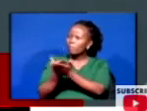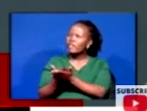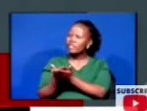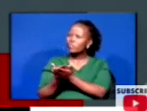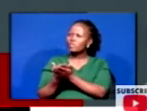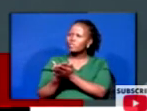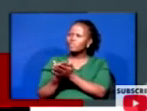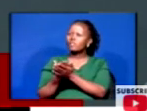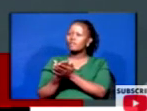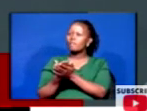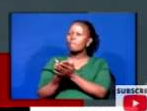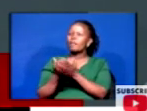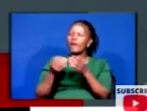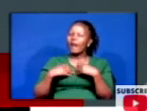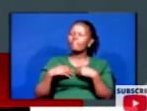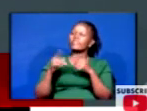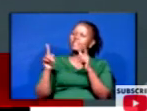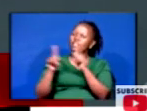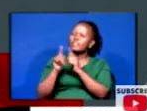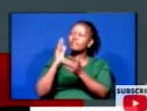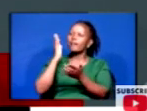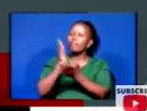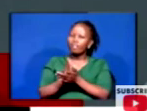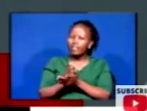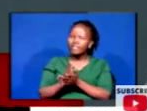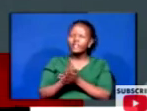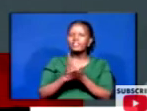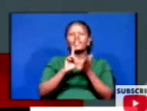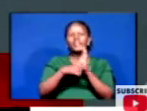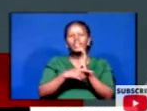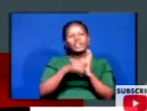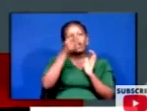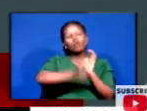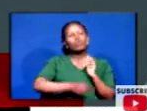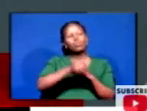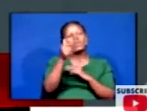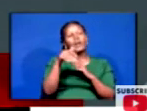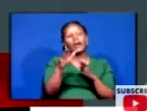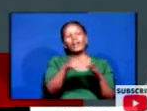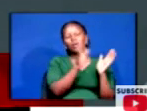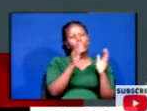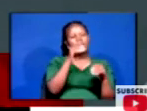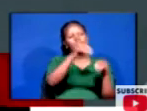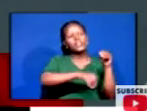with almost similar facts and then proceed to rule another way in an election petition?